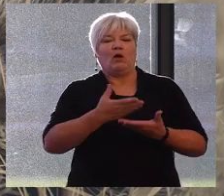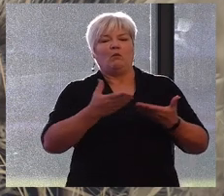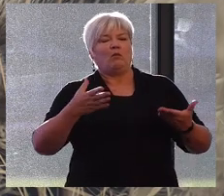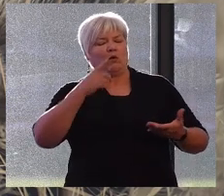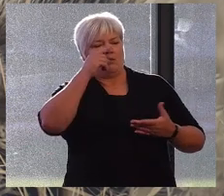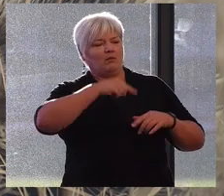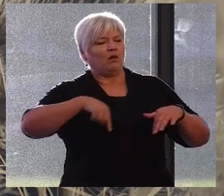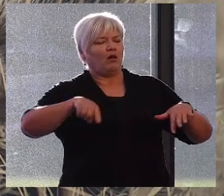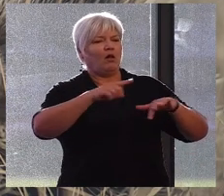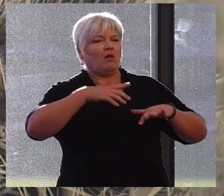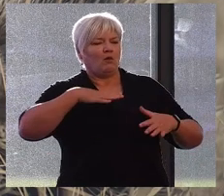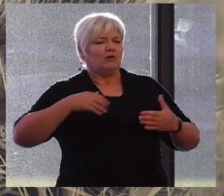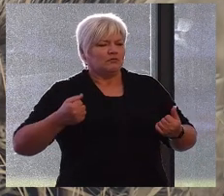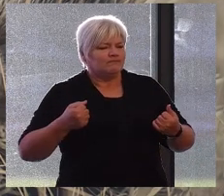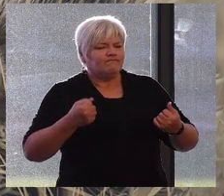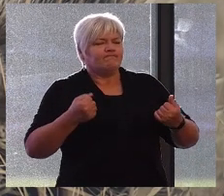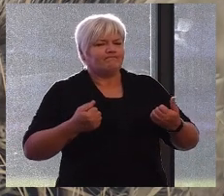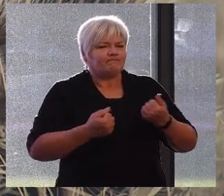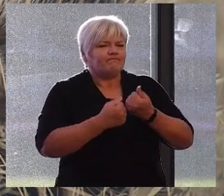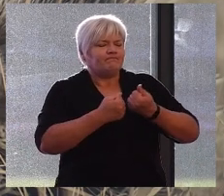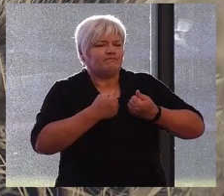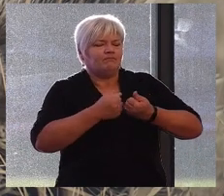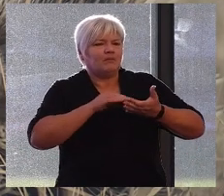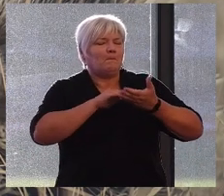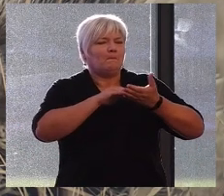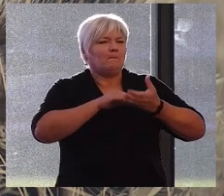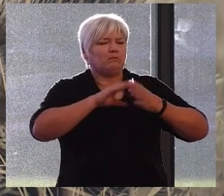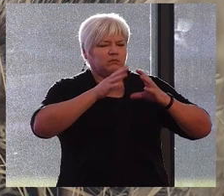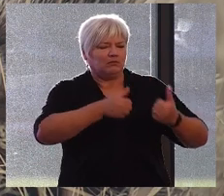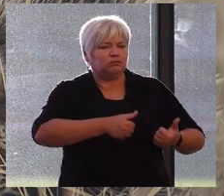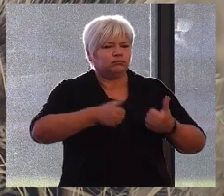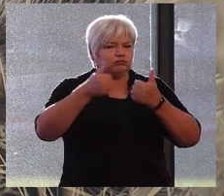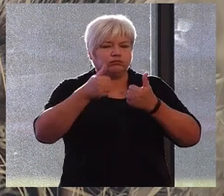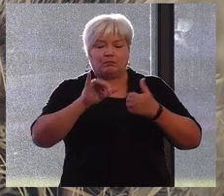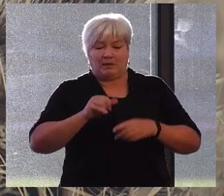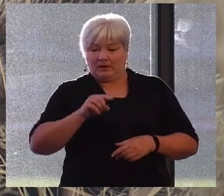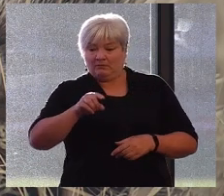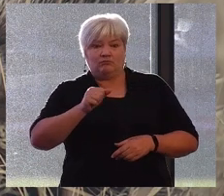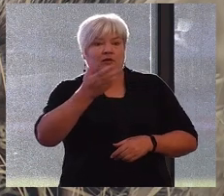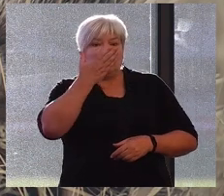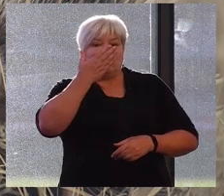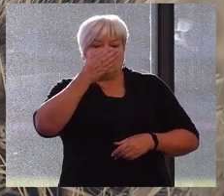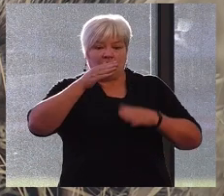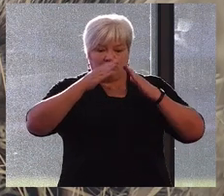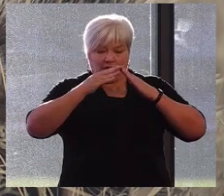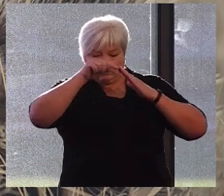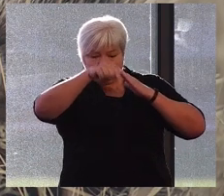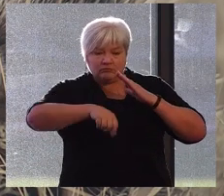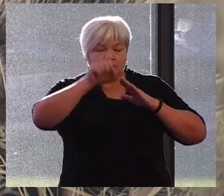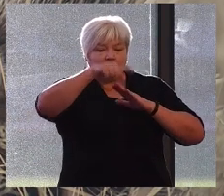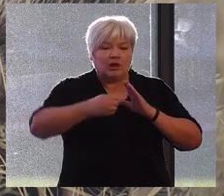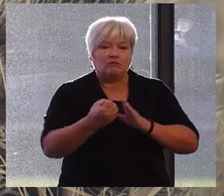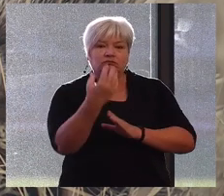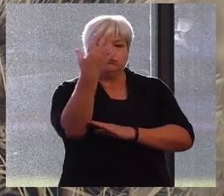in small but impactful ways to the health of the planet, whether that be planting native trees in their front yard or native flora,